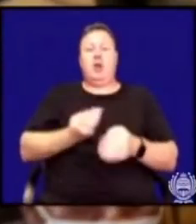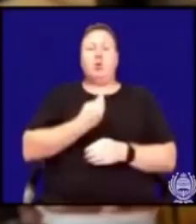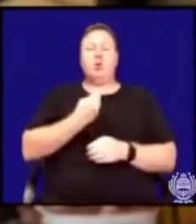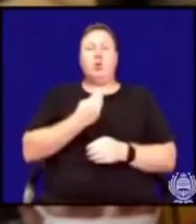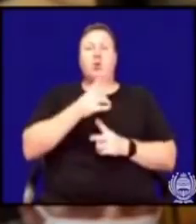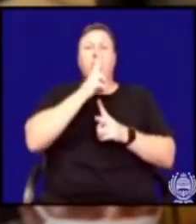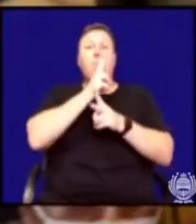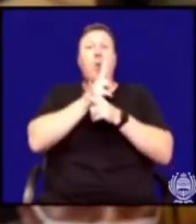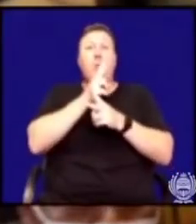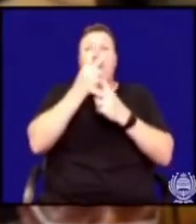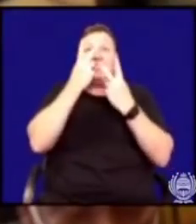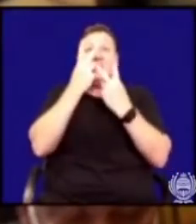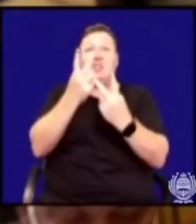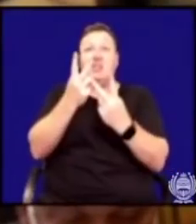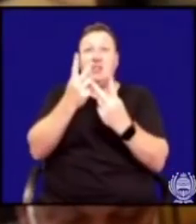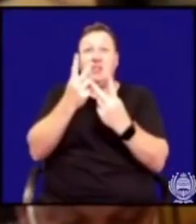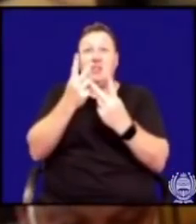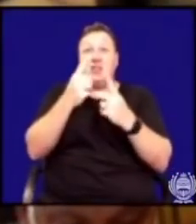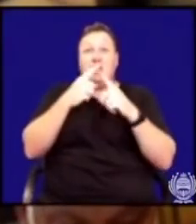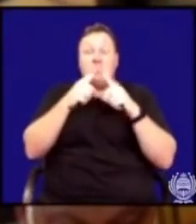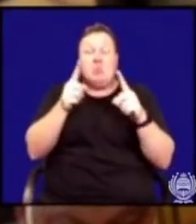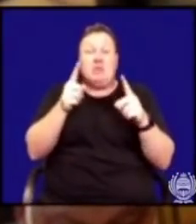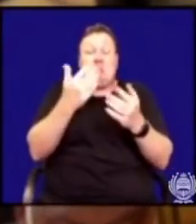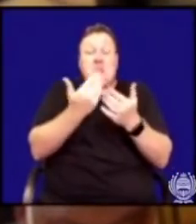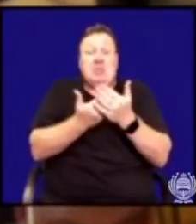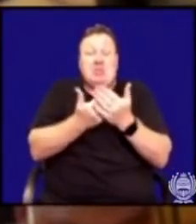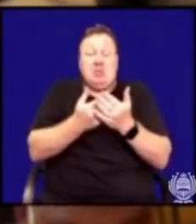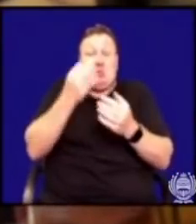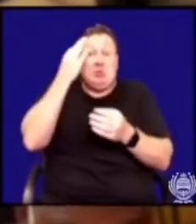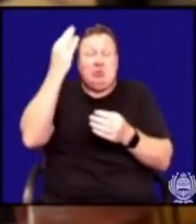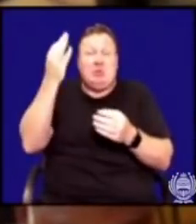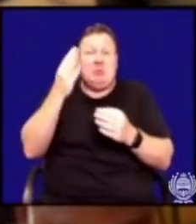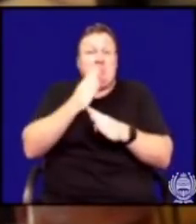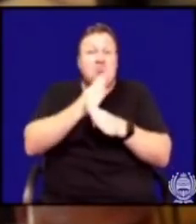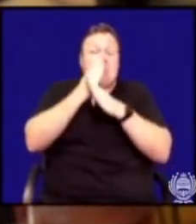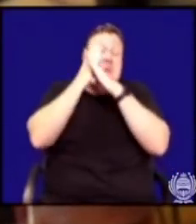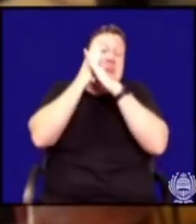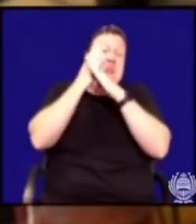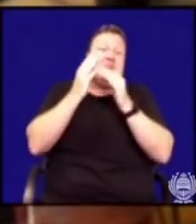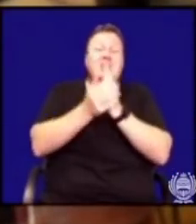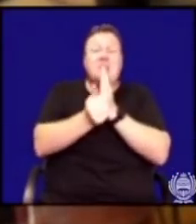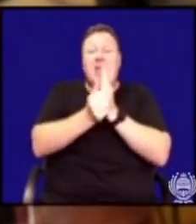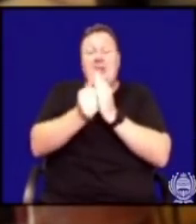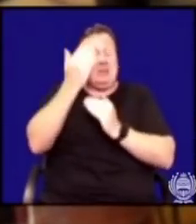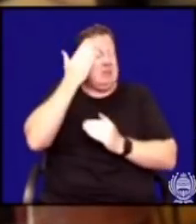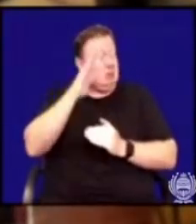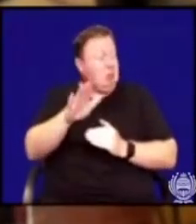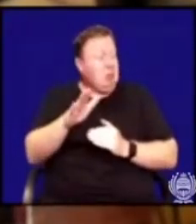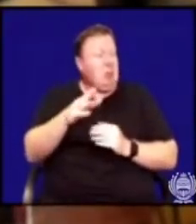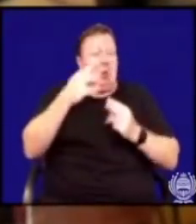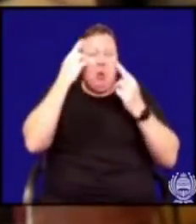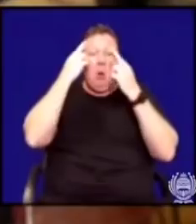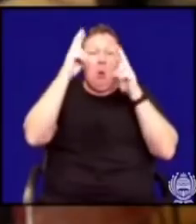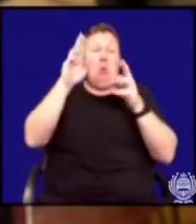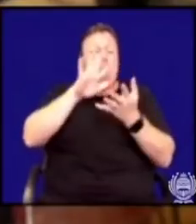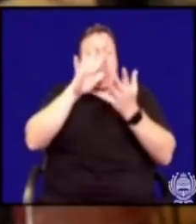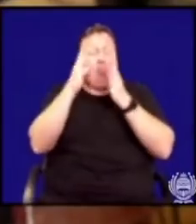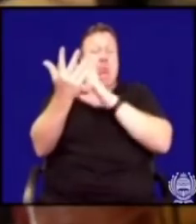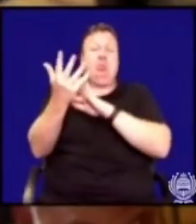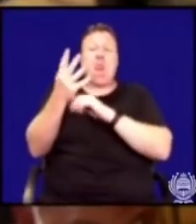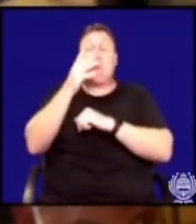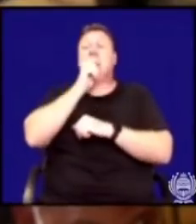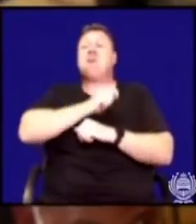promise, denied of their potential and their dreams, their talents ignored, their hopes destroyed, and their trust